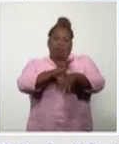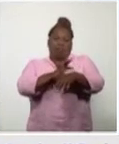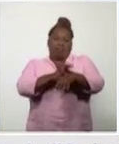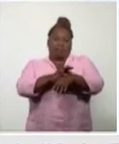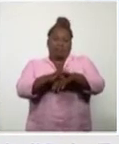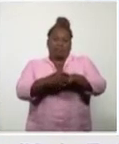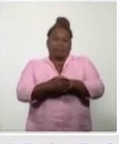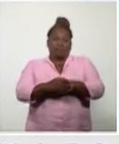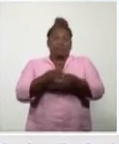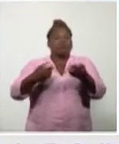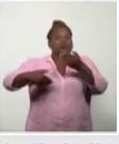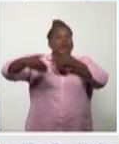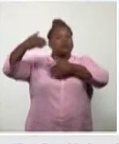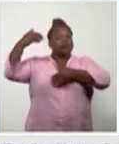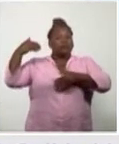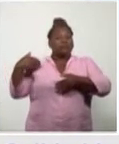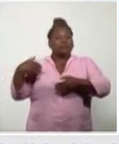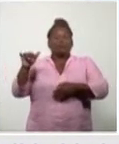And yesterday,